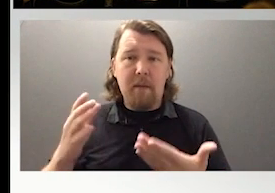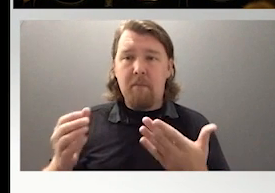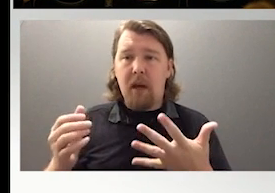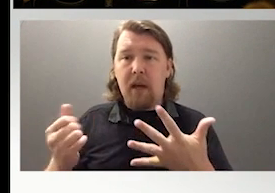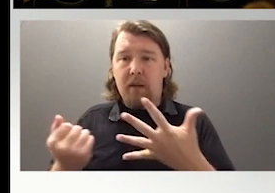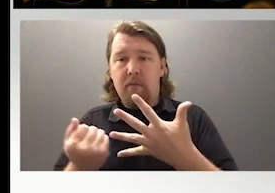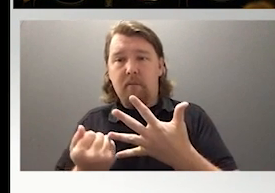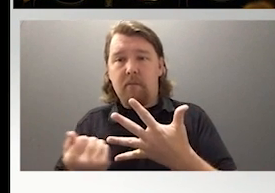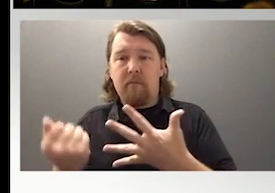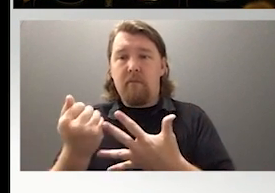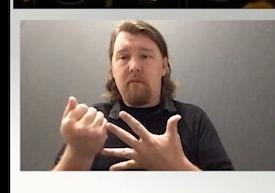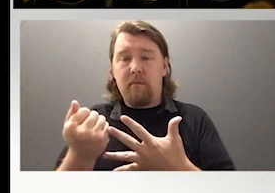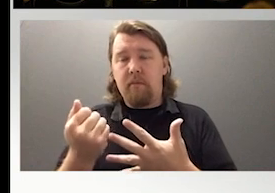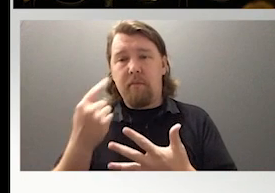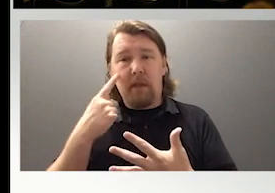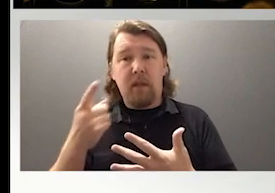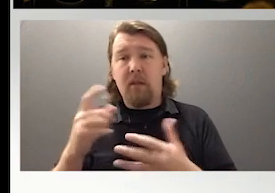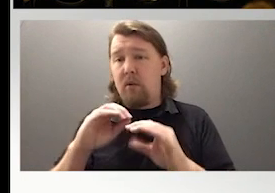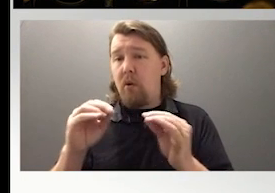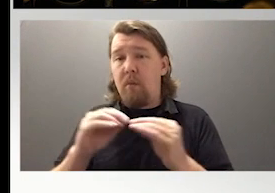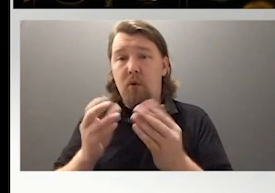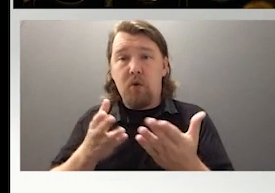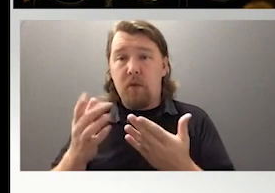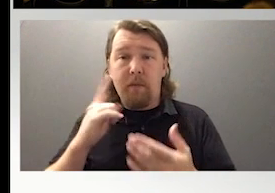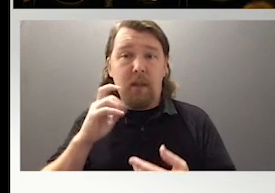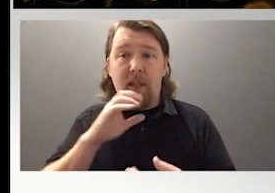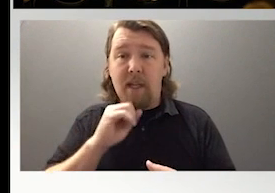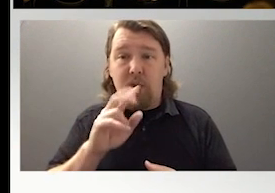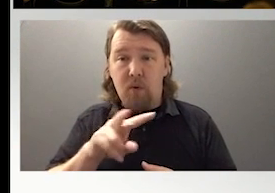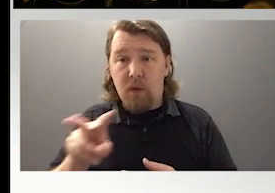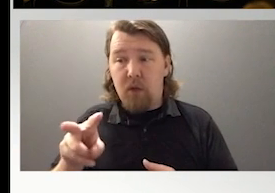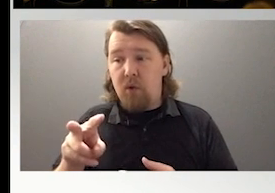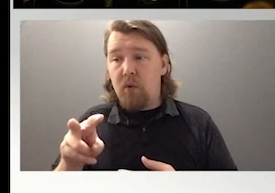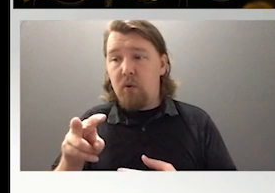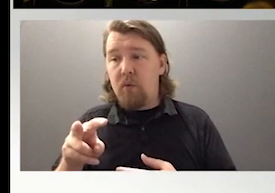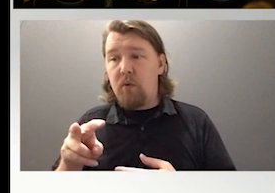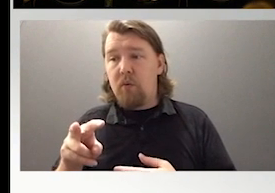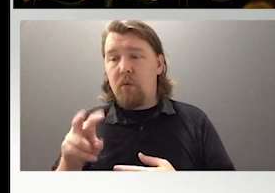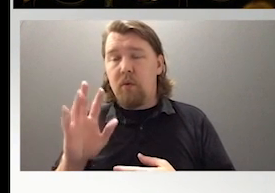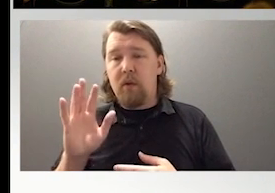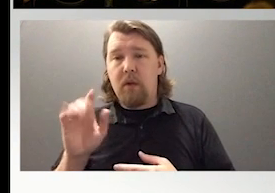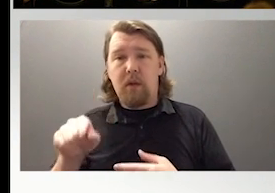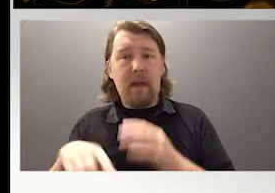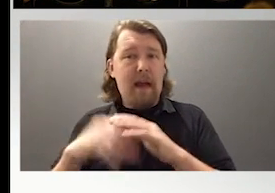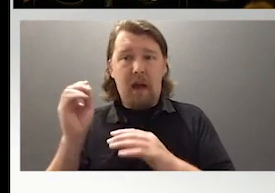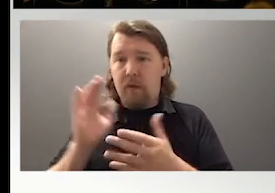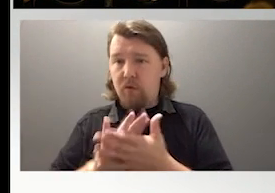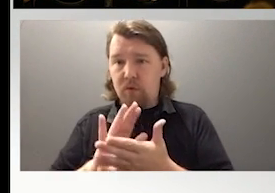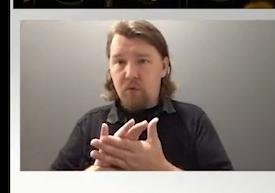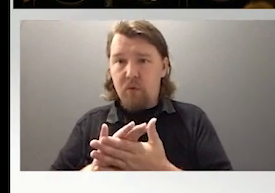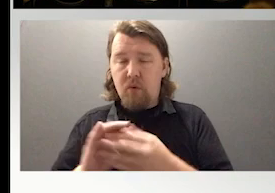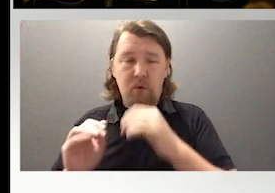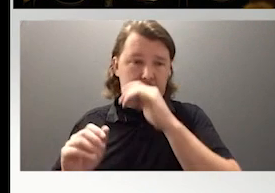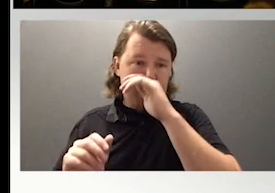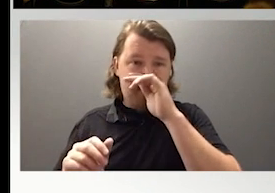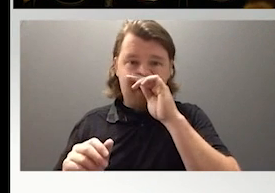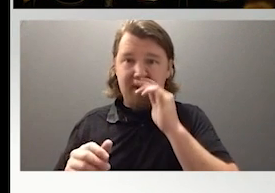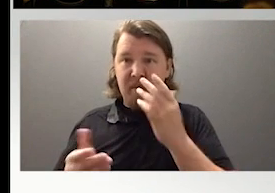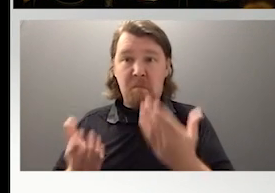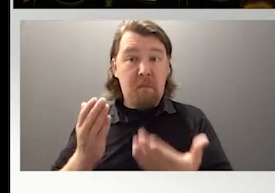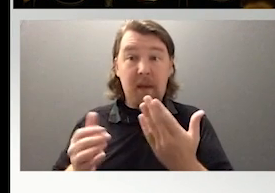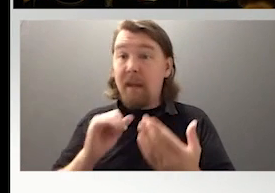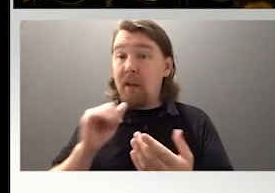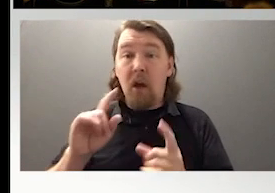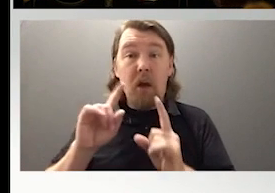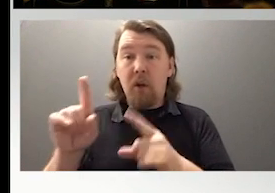because he doesn't have any more services because he's 22, he's out of school, maybe he's not going to